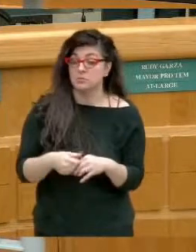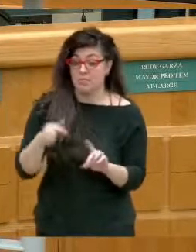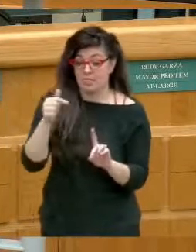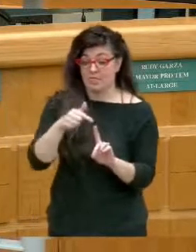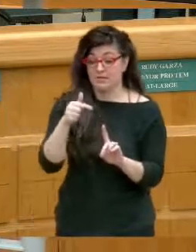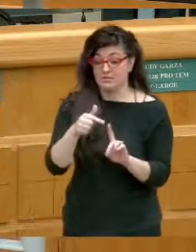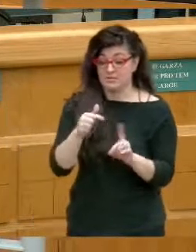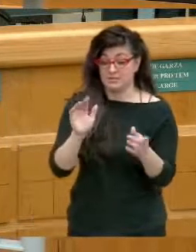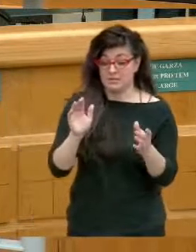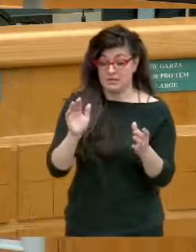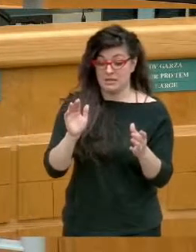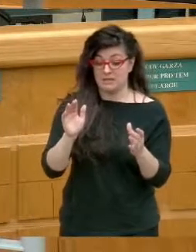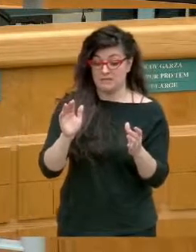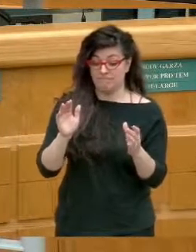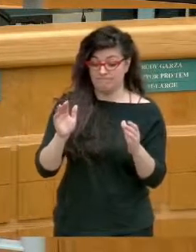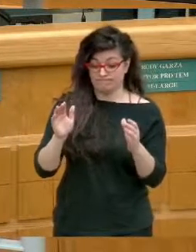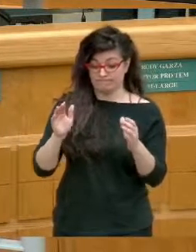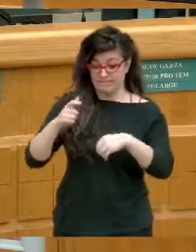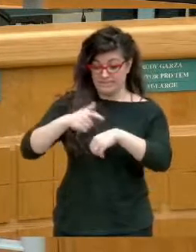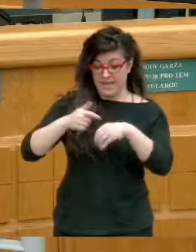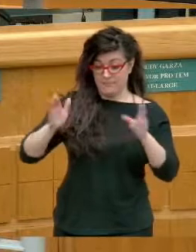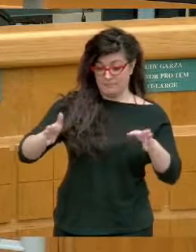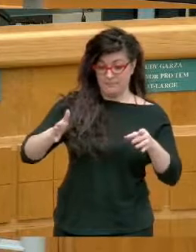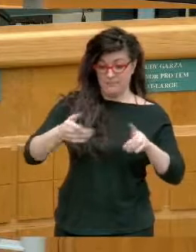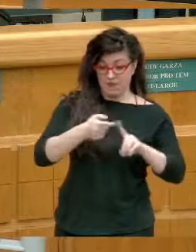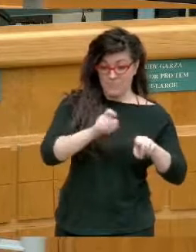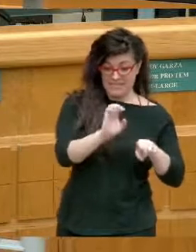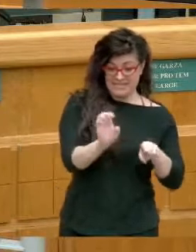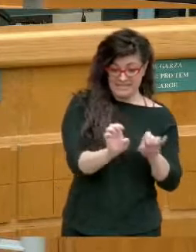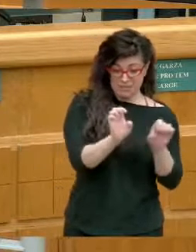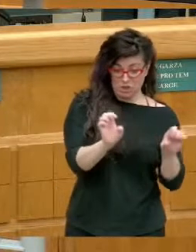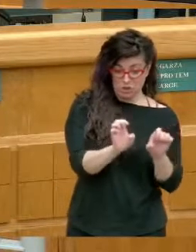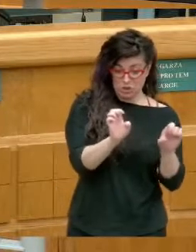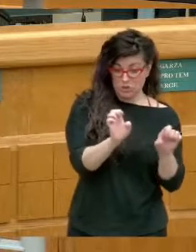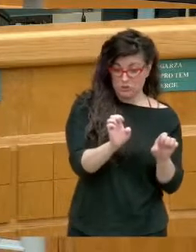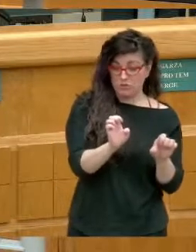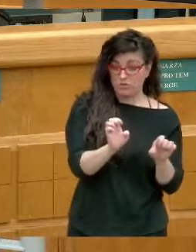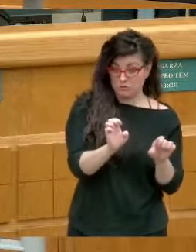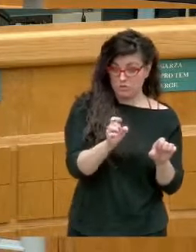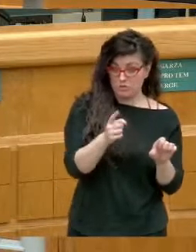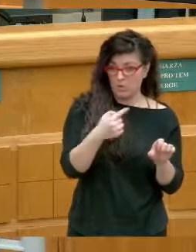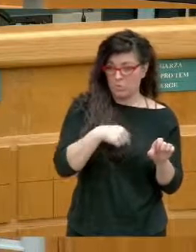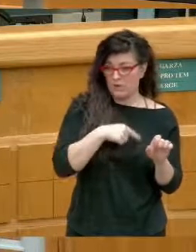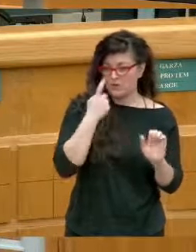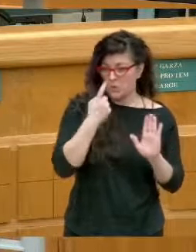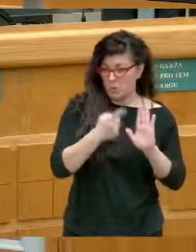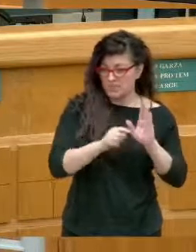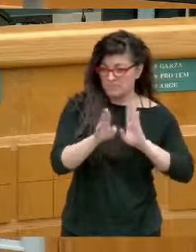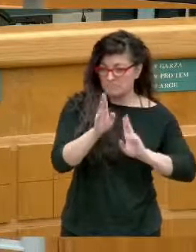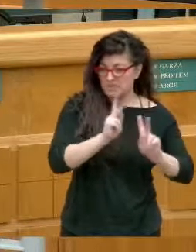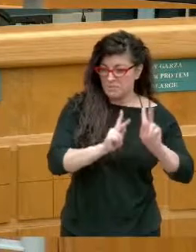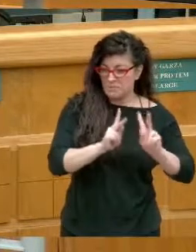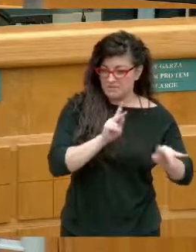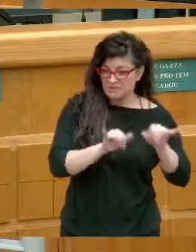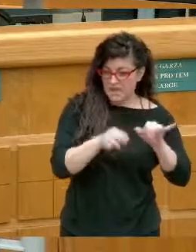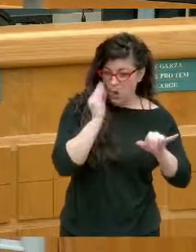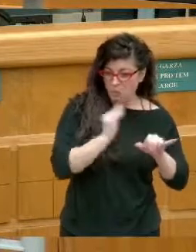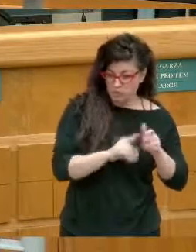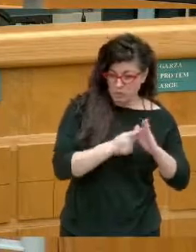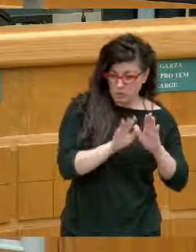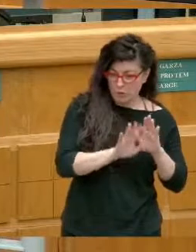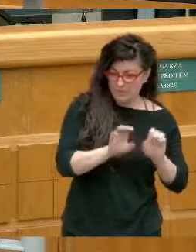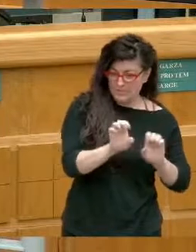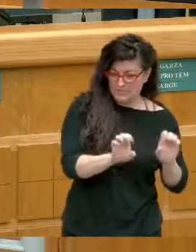We start changing the behavior of people at Easter based upon the cell phone data, and then we let the interventions kick in